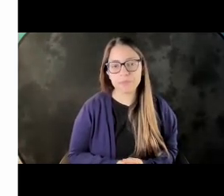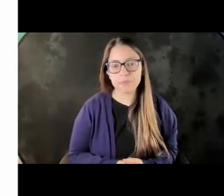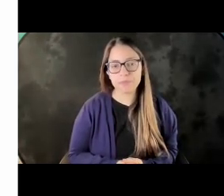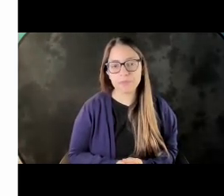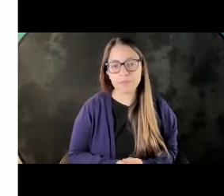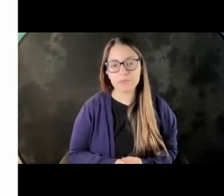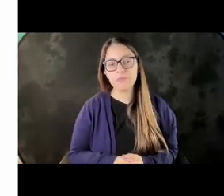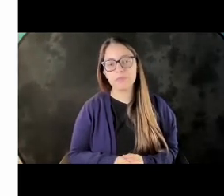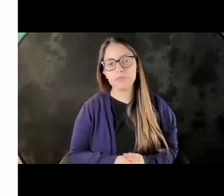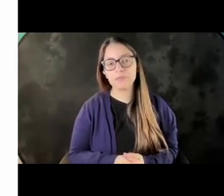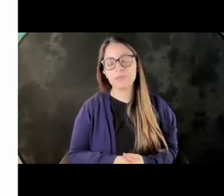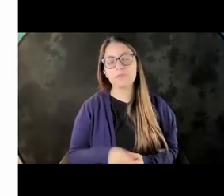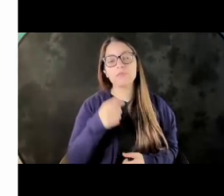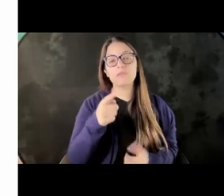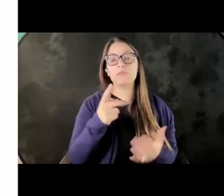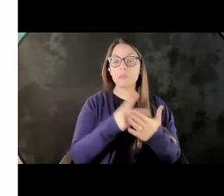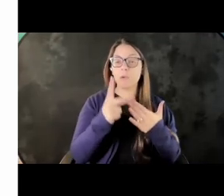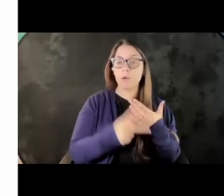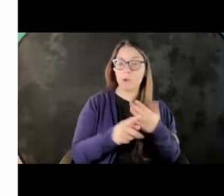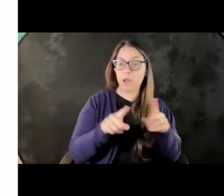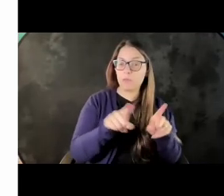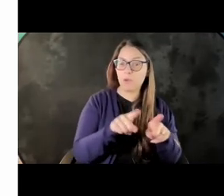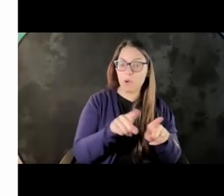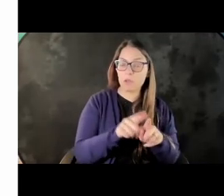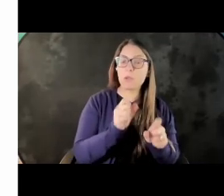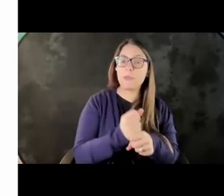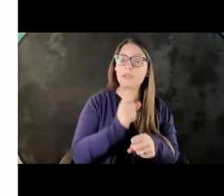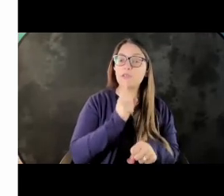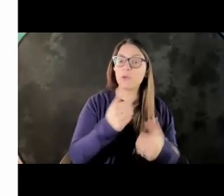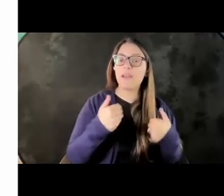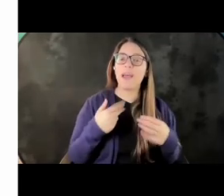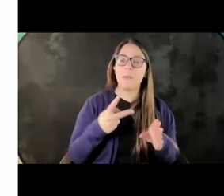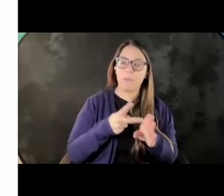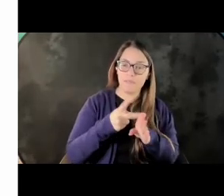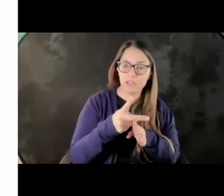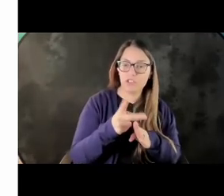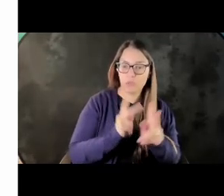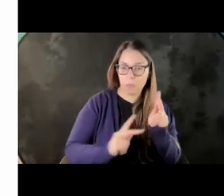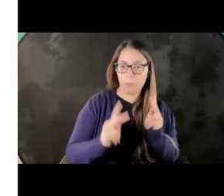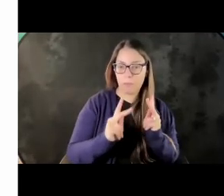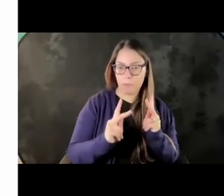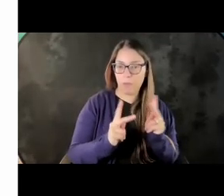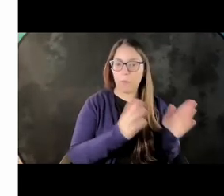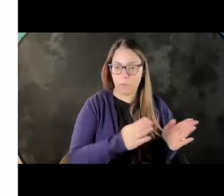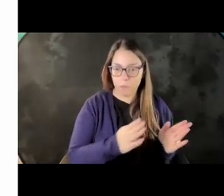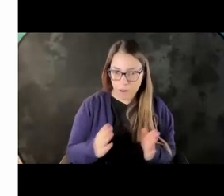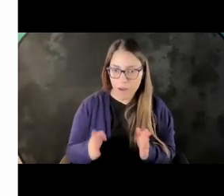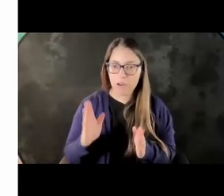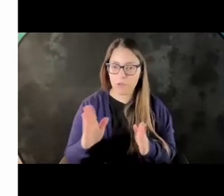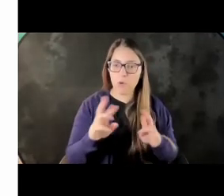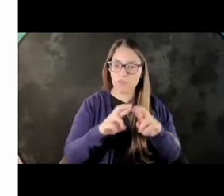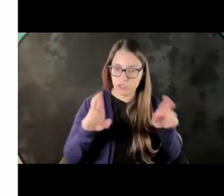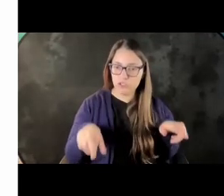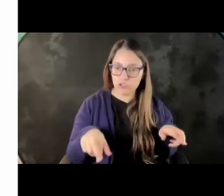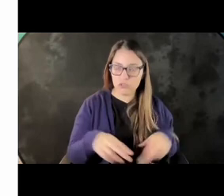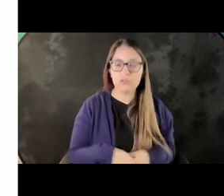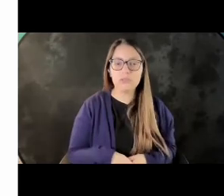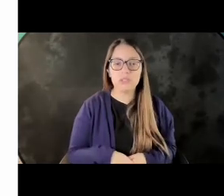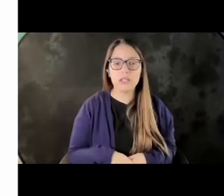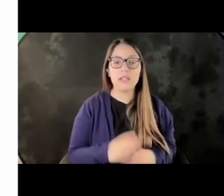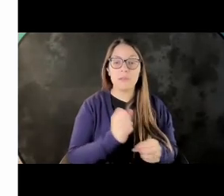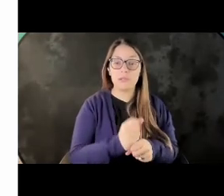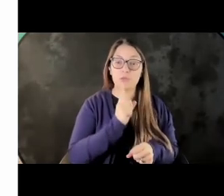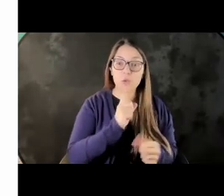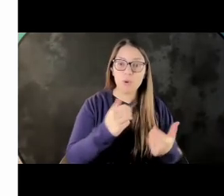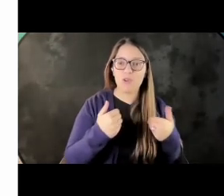They also ensure that there's professionals preparing your returns, and they ensure that you receive the largest